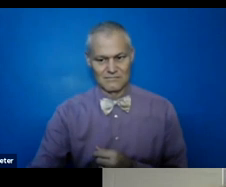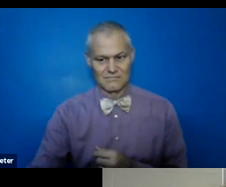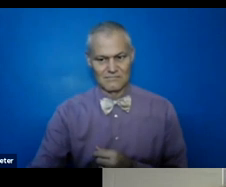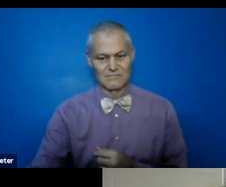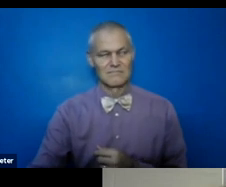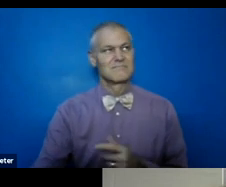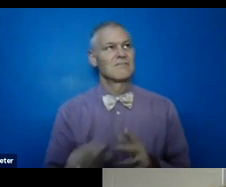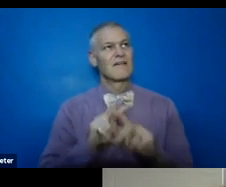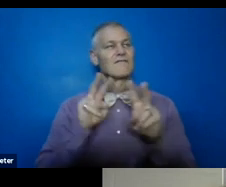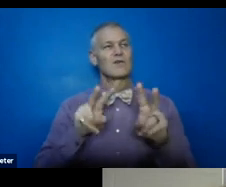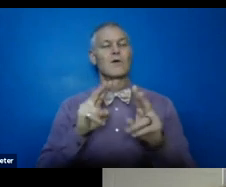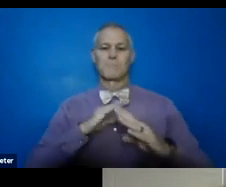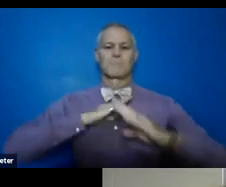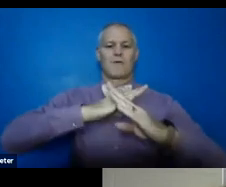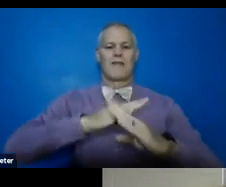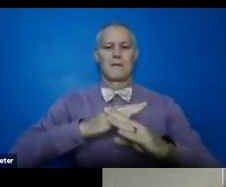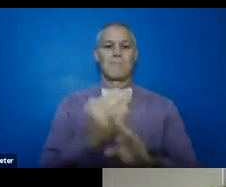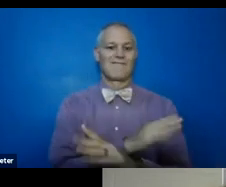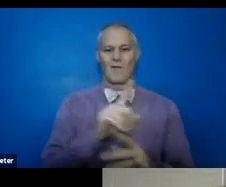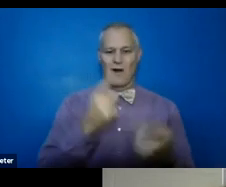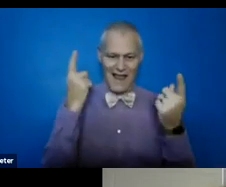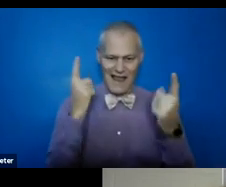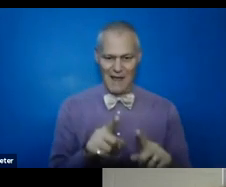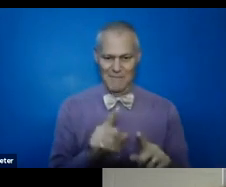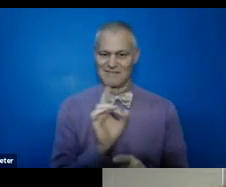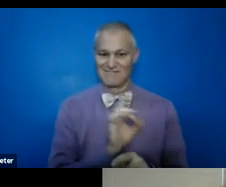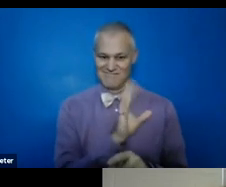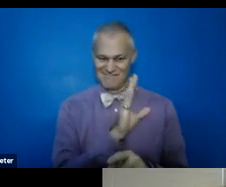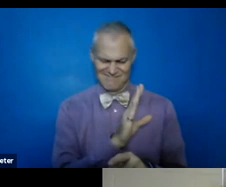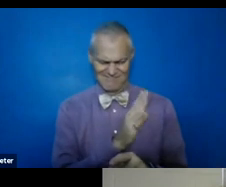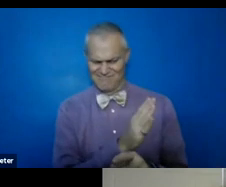preventing this violence before it ever happens. Like, what are things that we can be doing to even